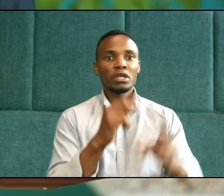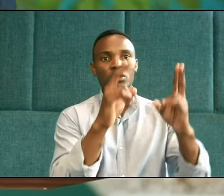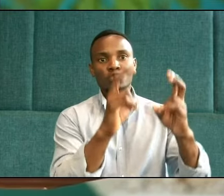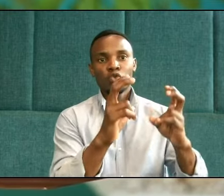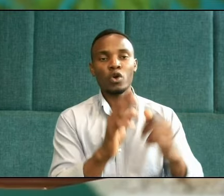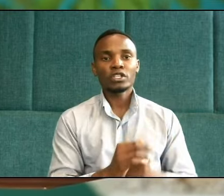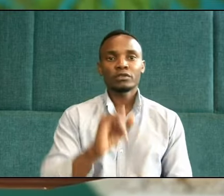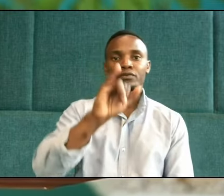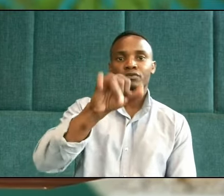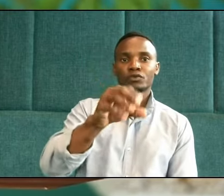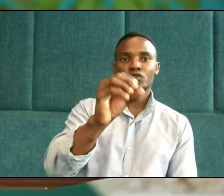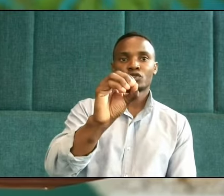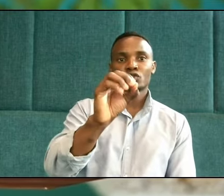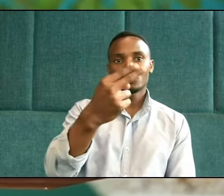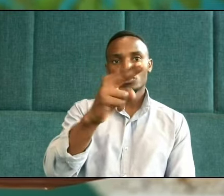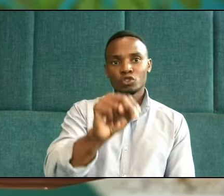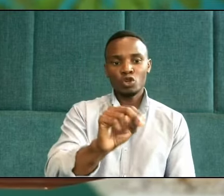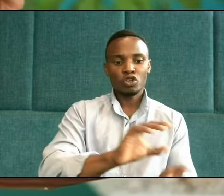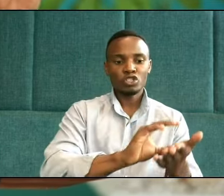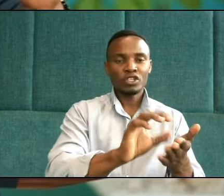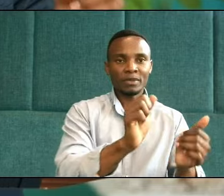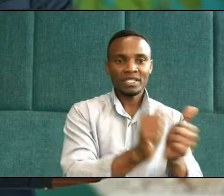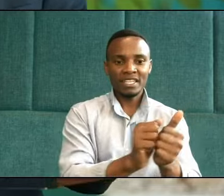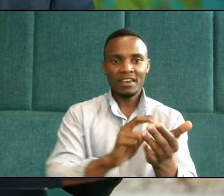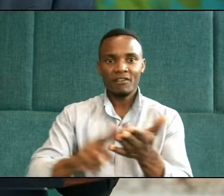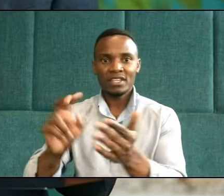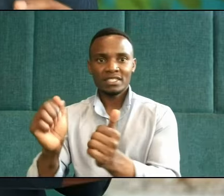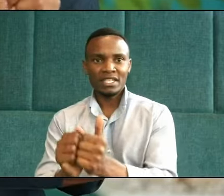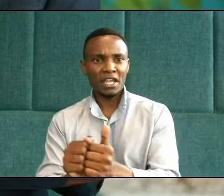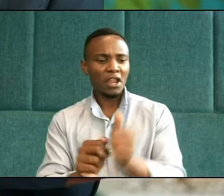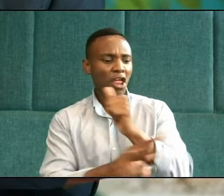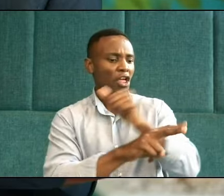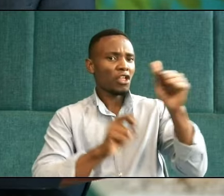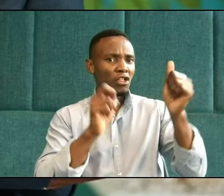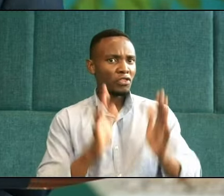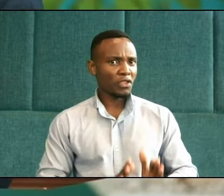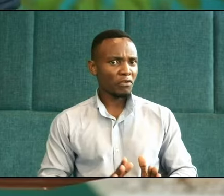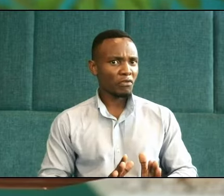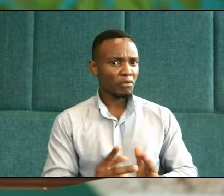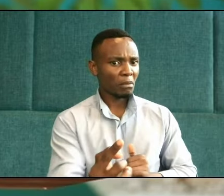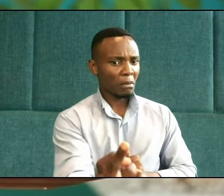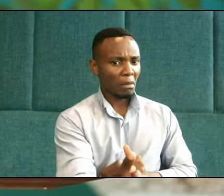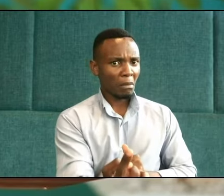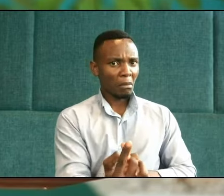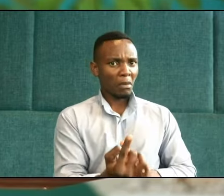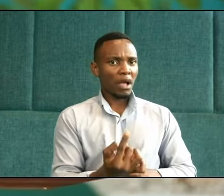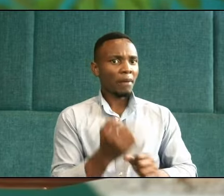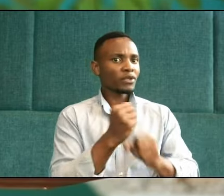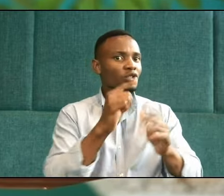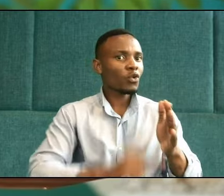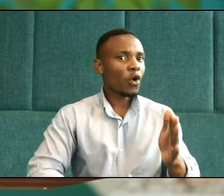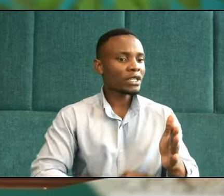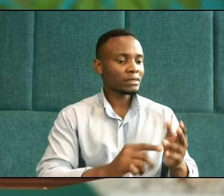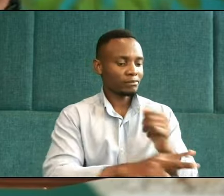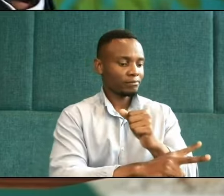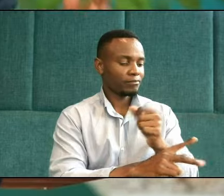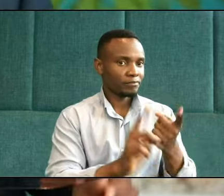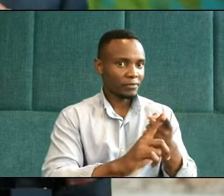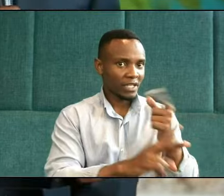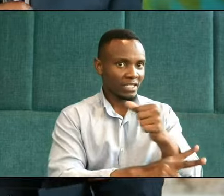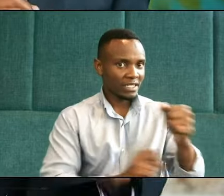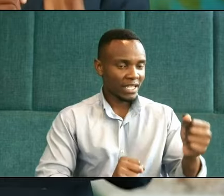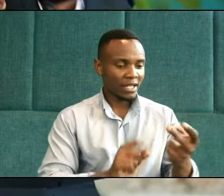John 10:10, he said, "The thief does not come except to steal, to destroy,